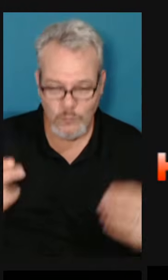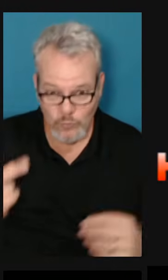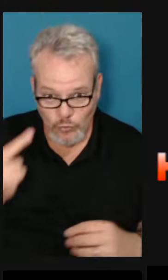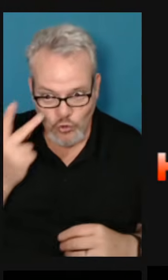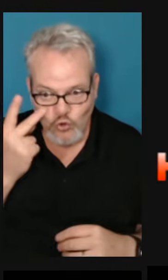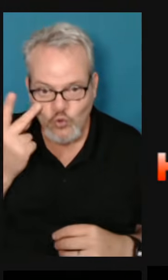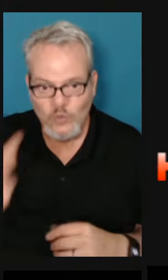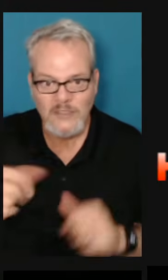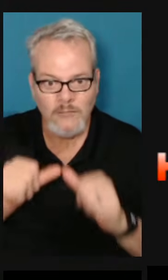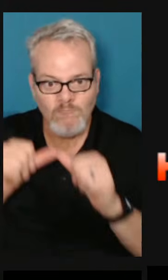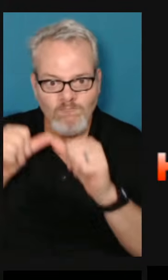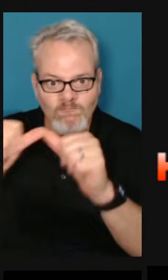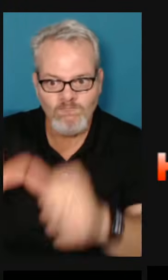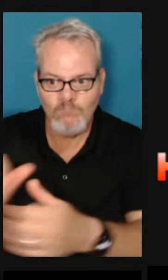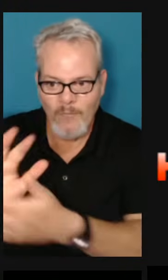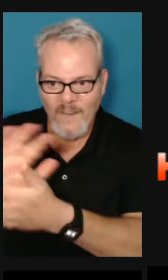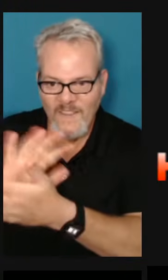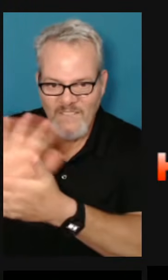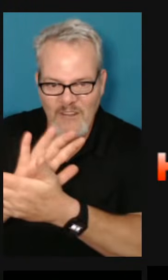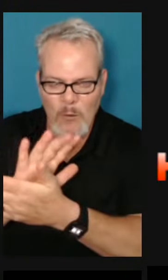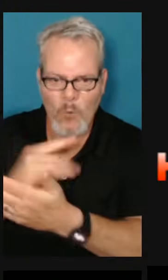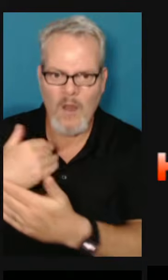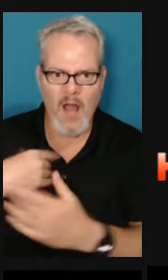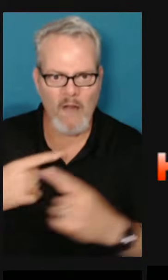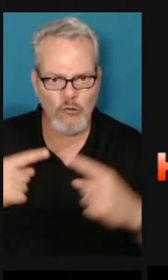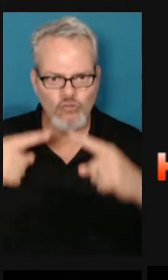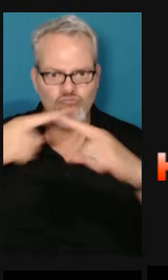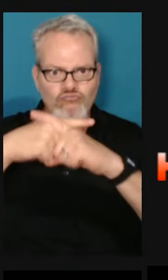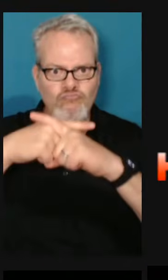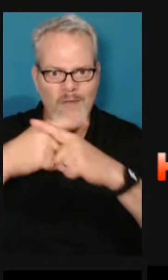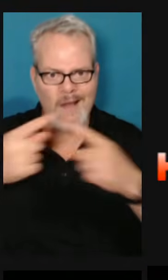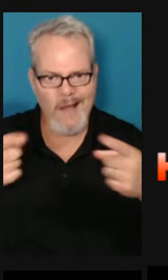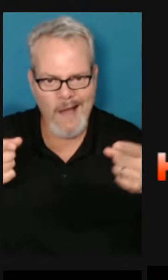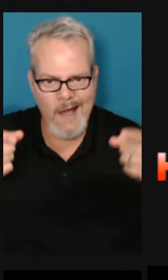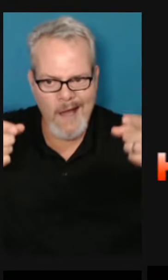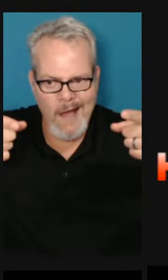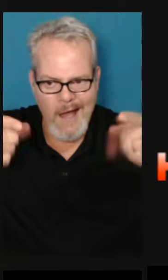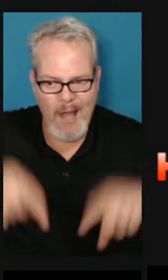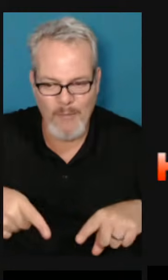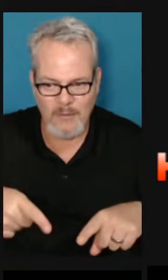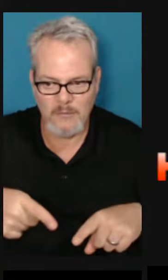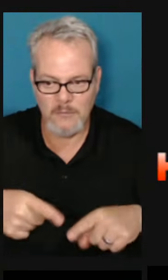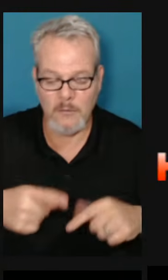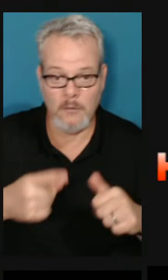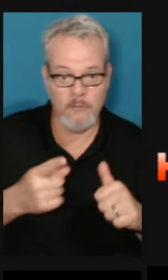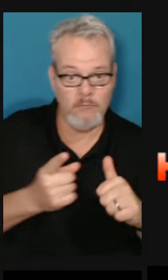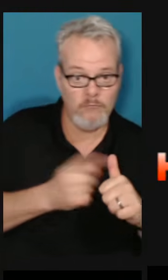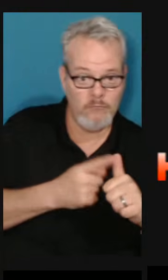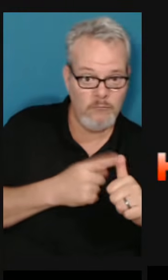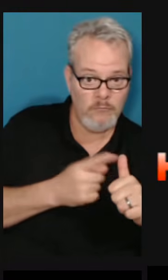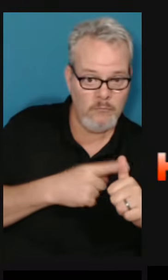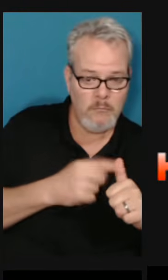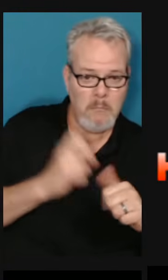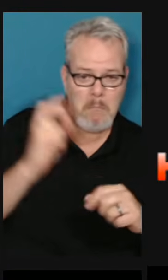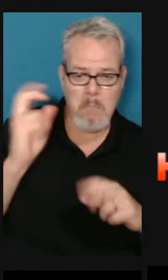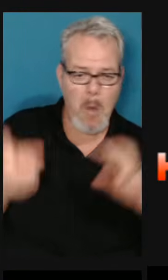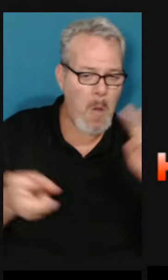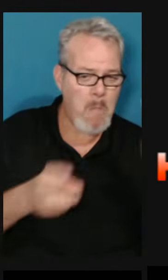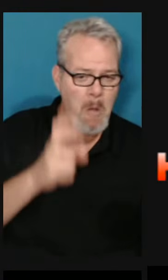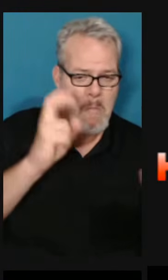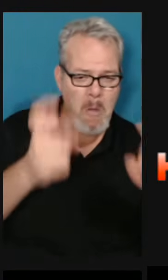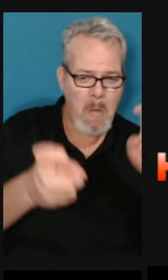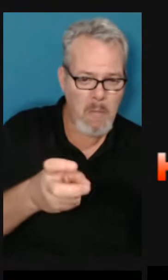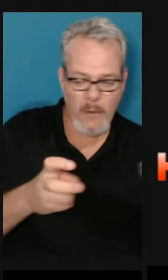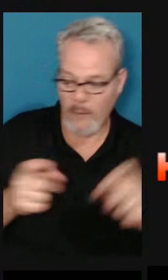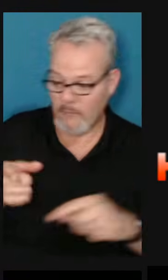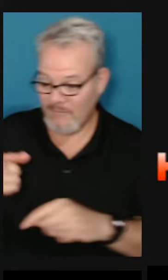a juxtaposition that happens from where you're getting the fallout and where you're not. So at this point, we're very